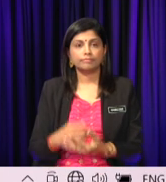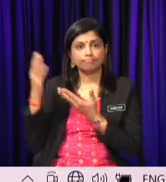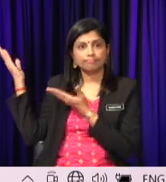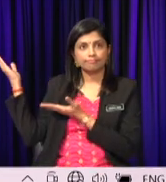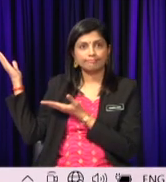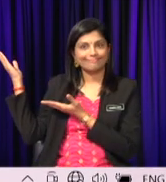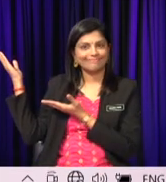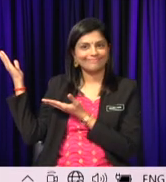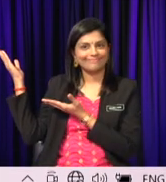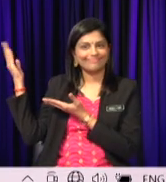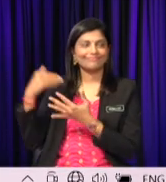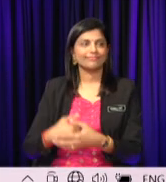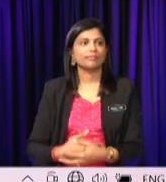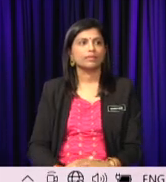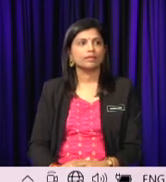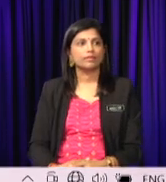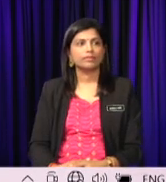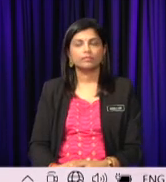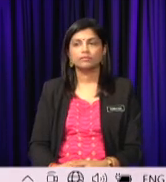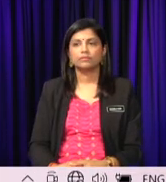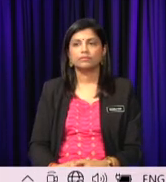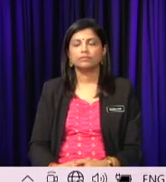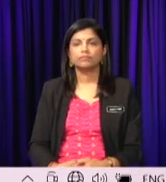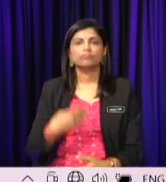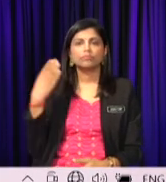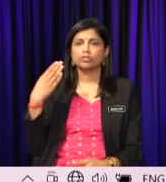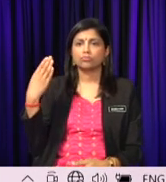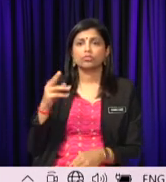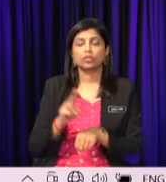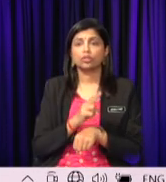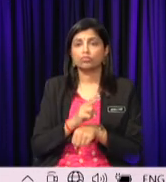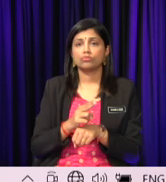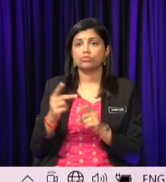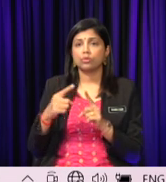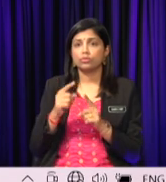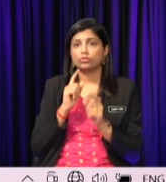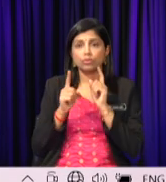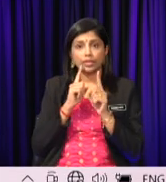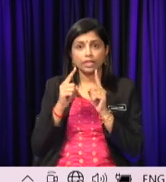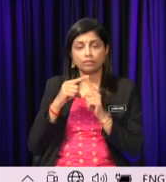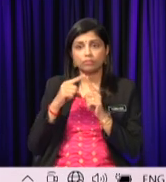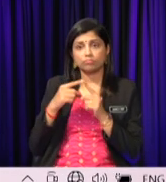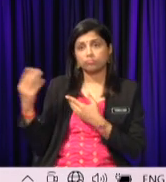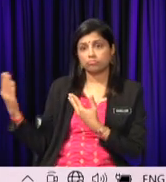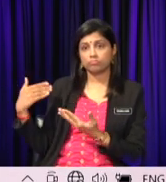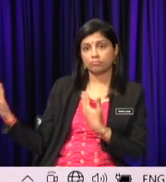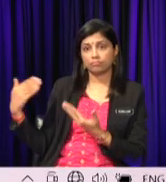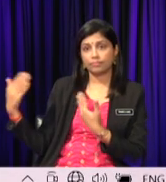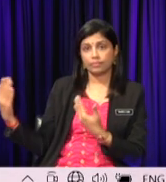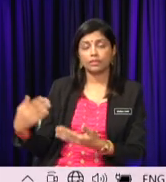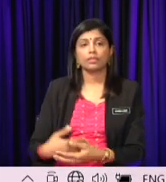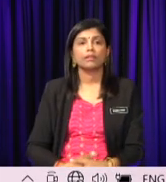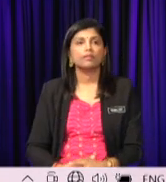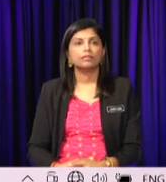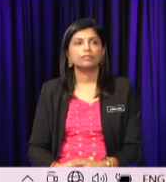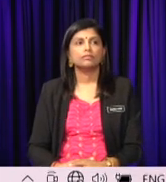that is commonly used when you are talking to each other. Introduce yourself. There are some practice, some examples here. I think